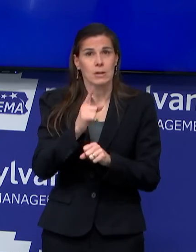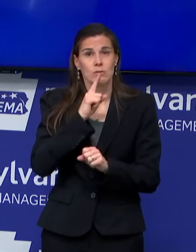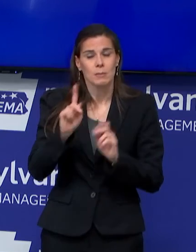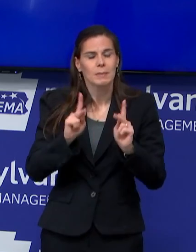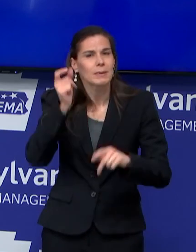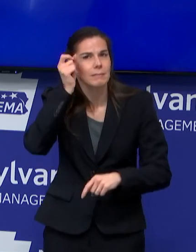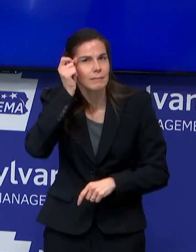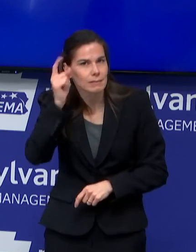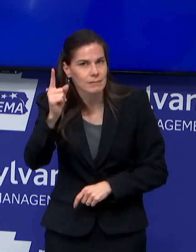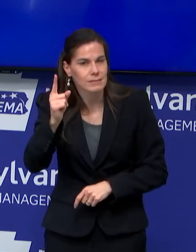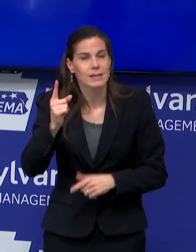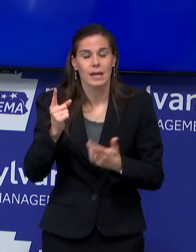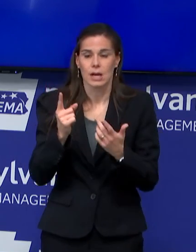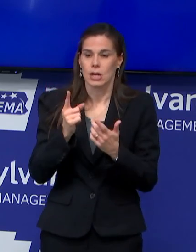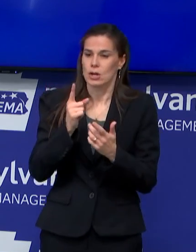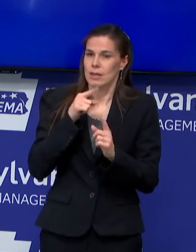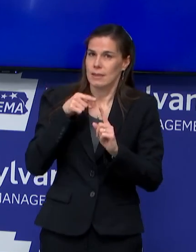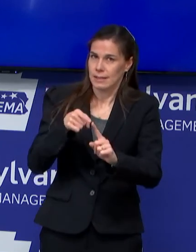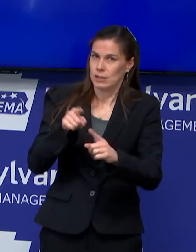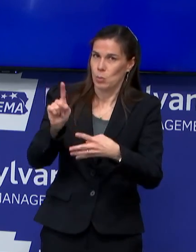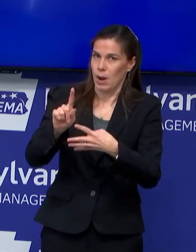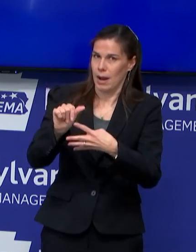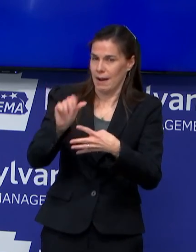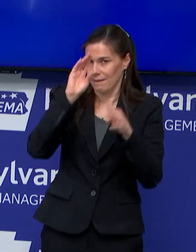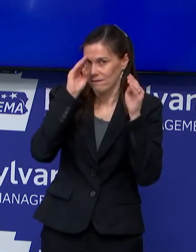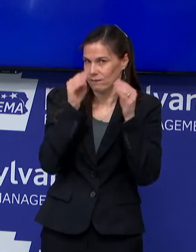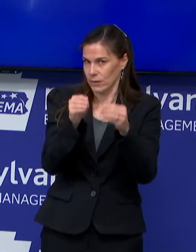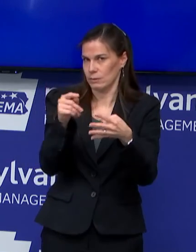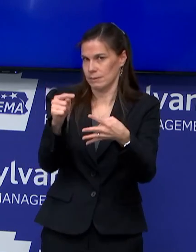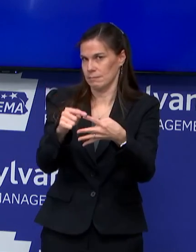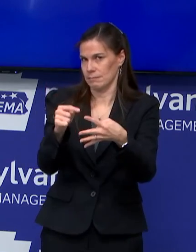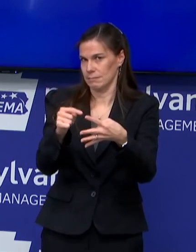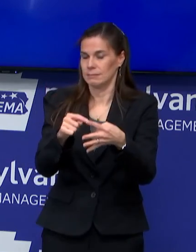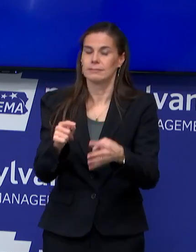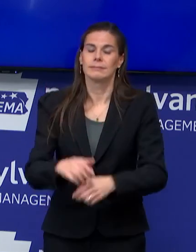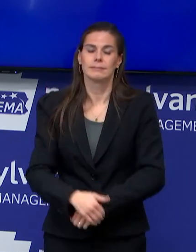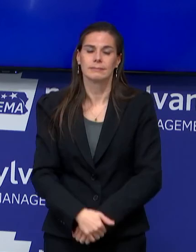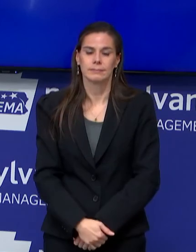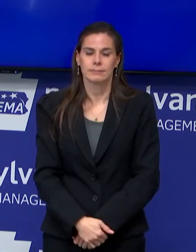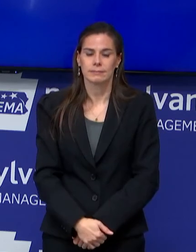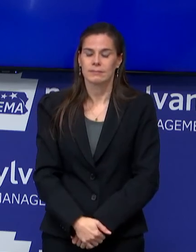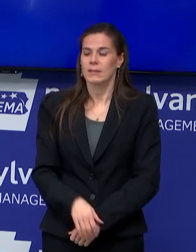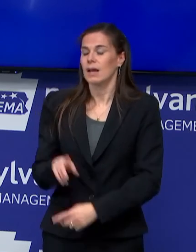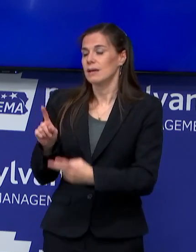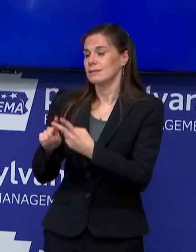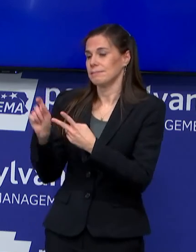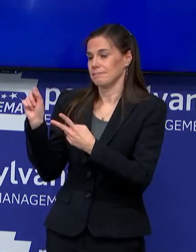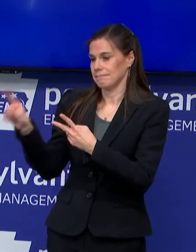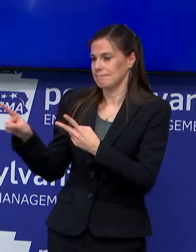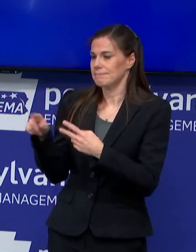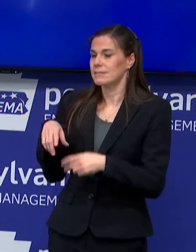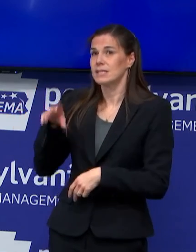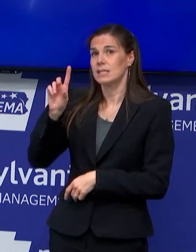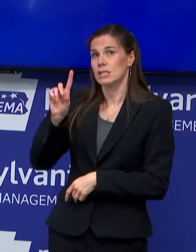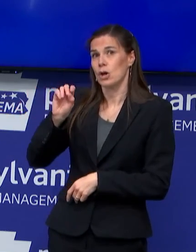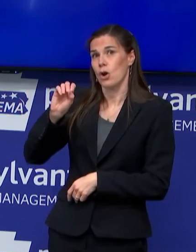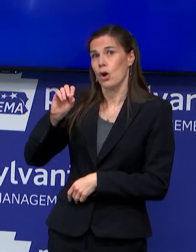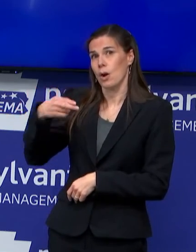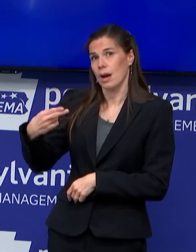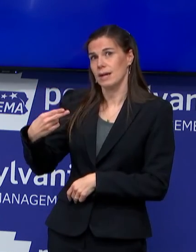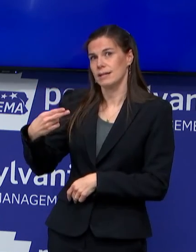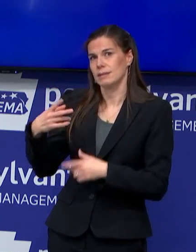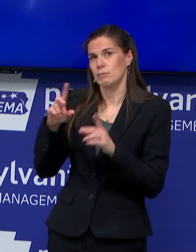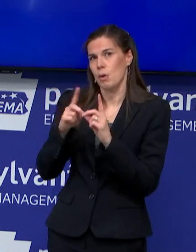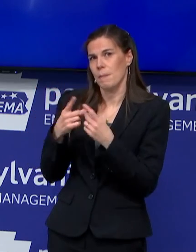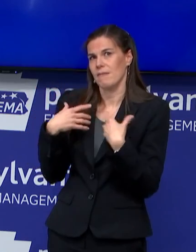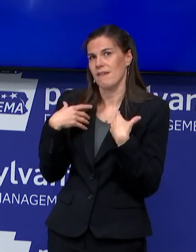on where we want them to be is really what we're focused on at this point. And I have a quick follow-up. Does DOH consider